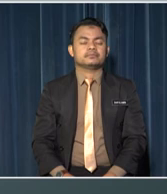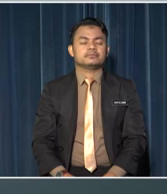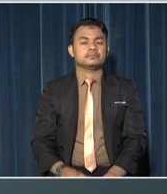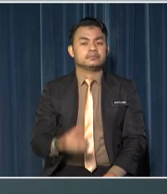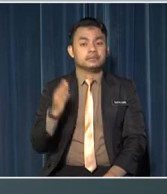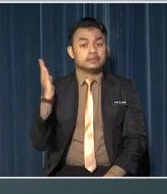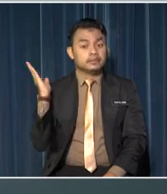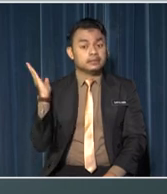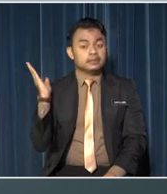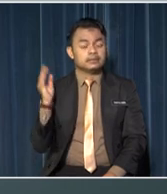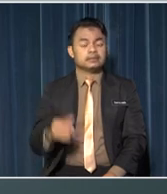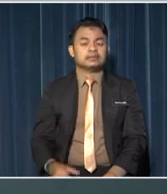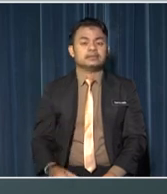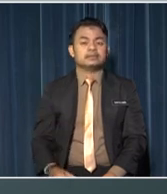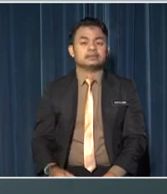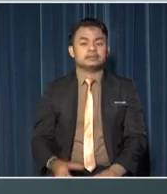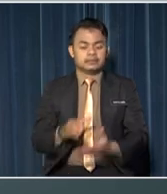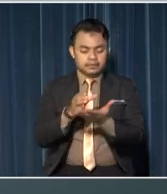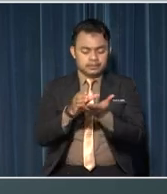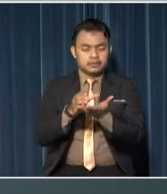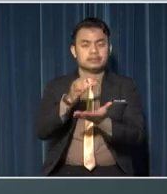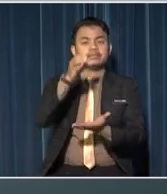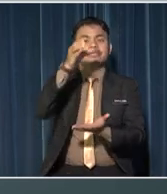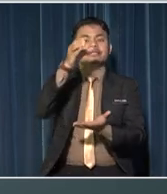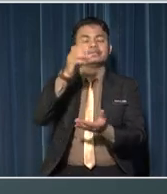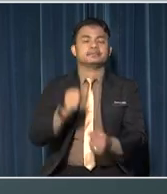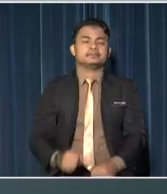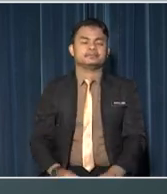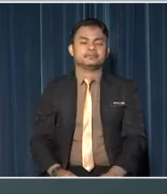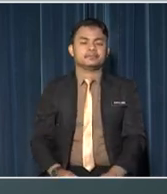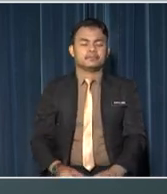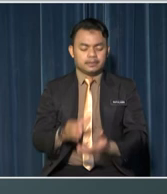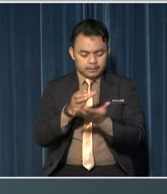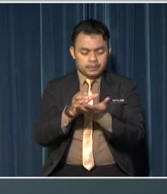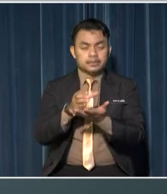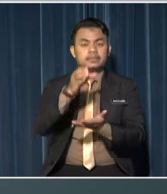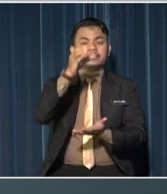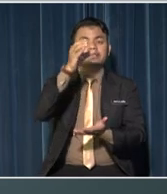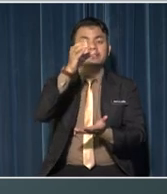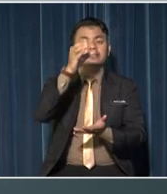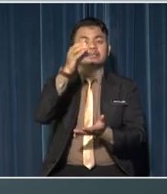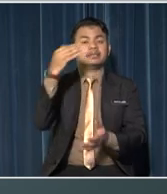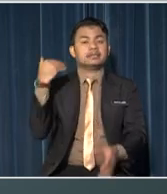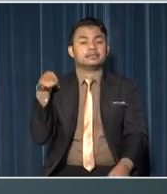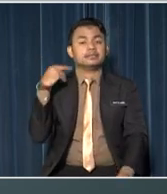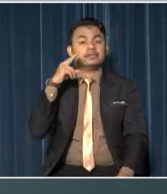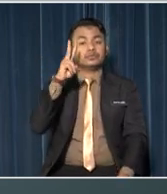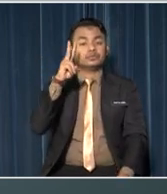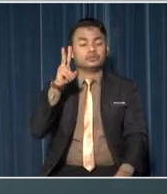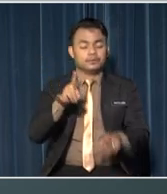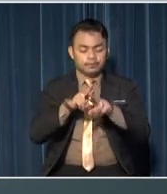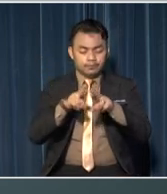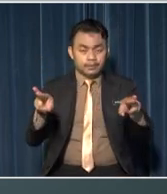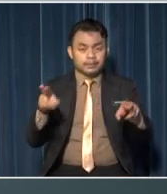This is a cylinder. A cylinder has 2 flat